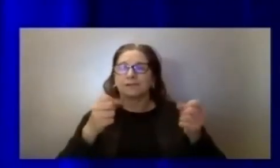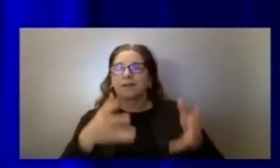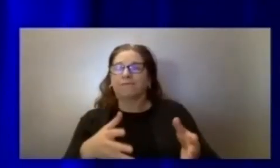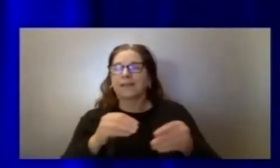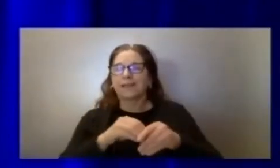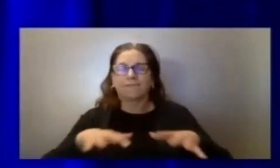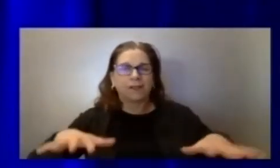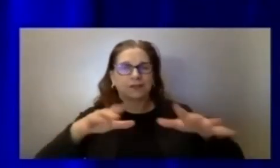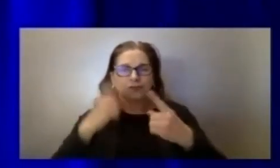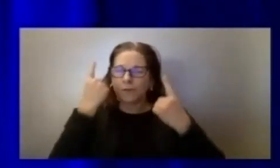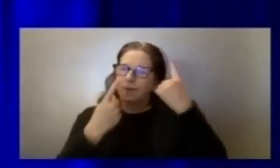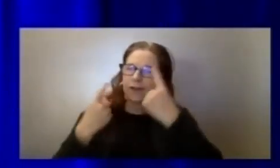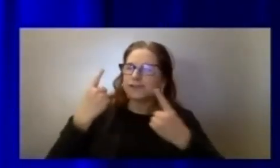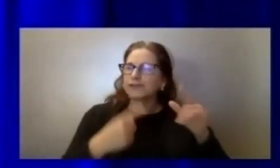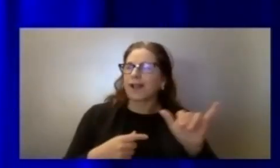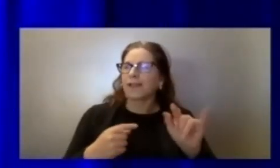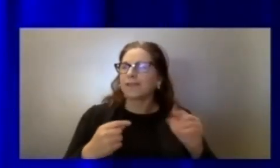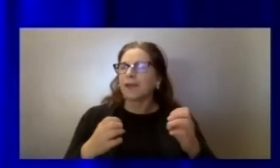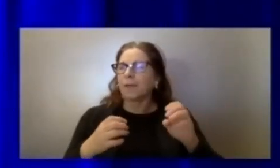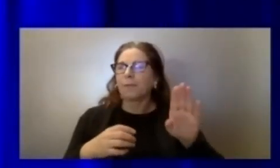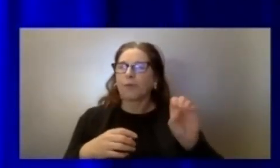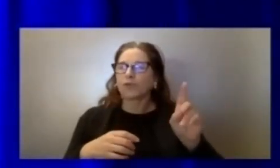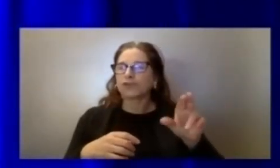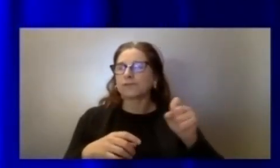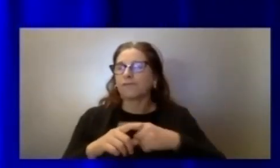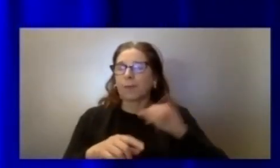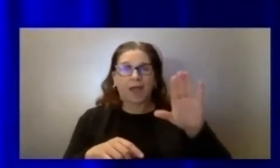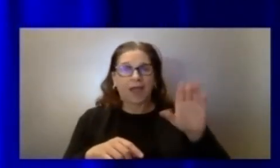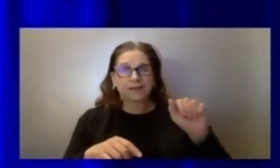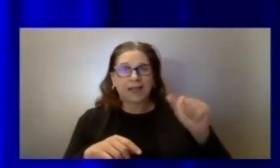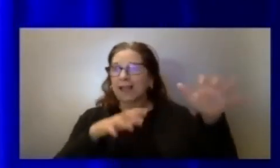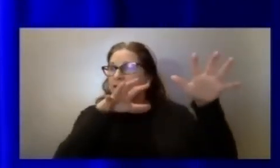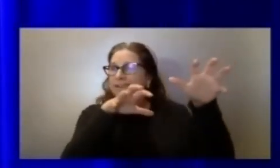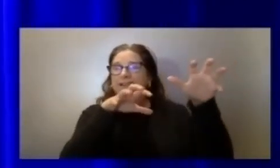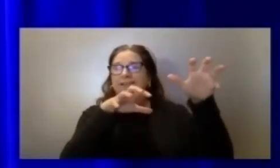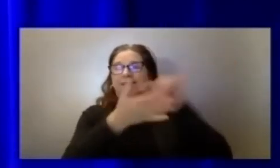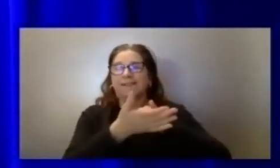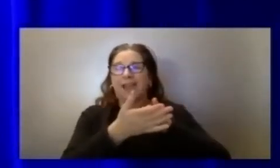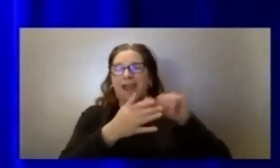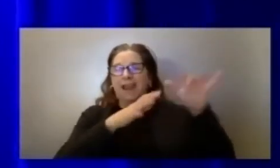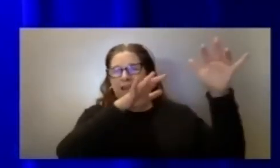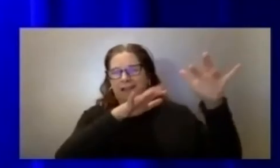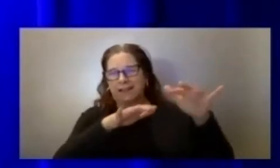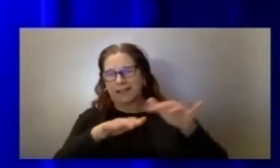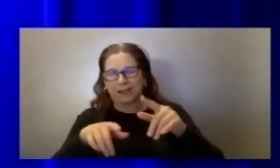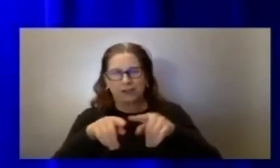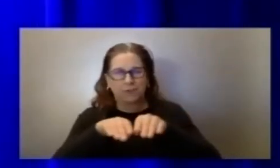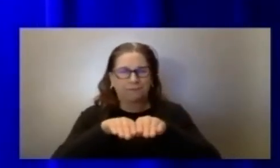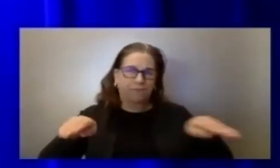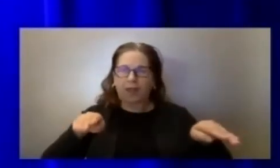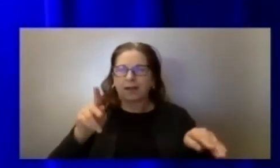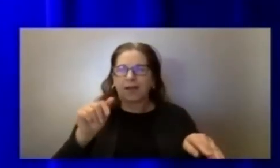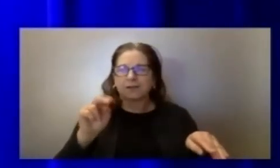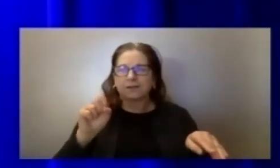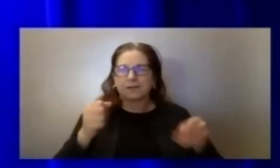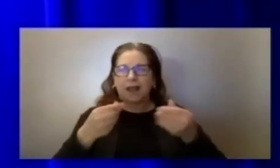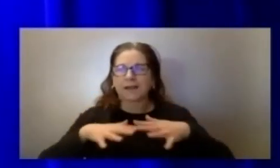What is broken is left in the field to ponder, like the boulders from the ice age that litter the flat Kansas